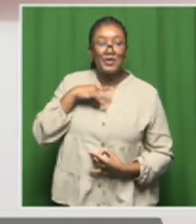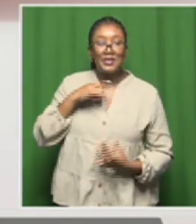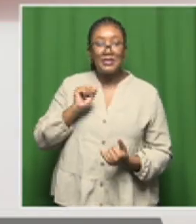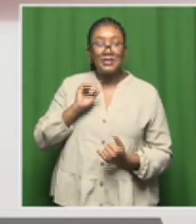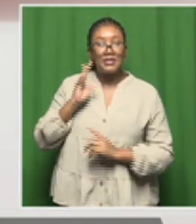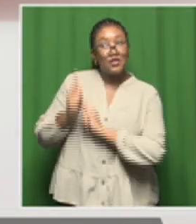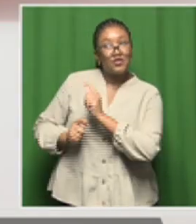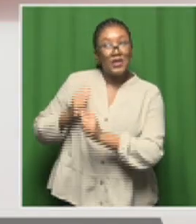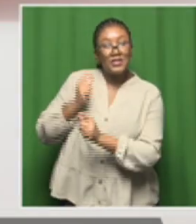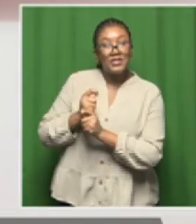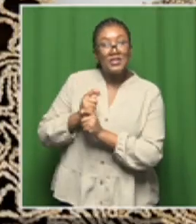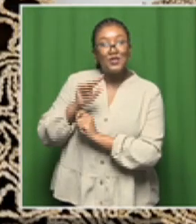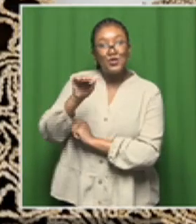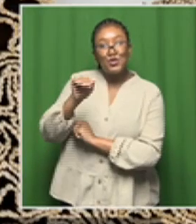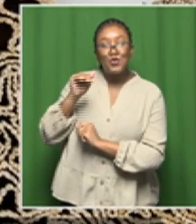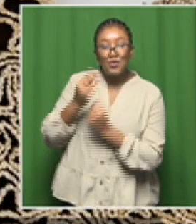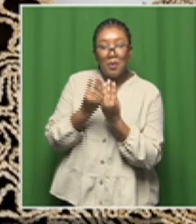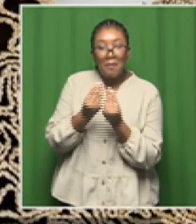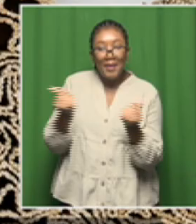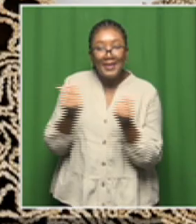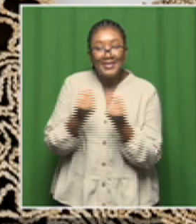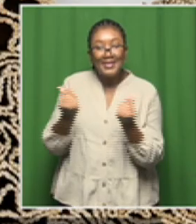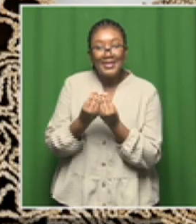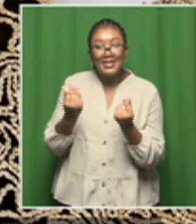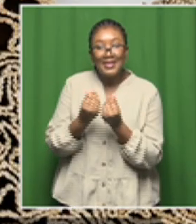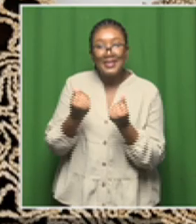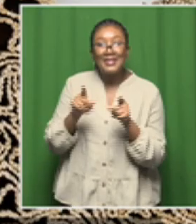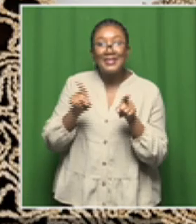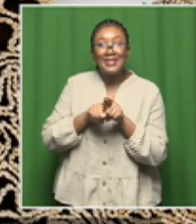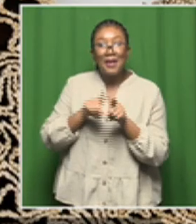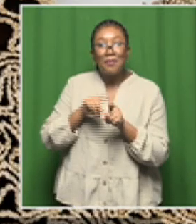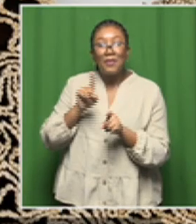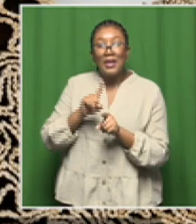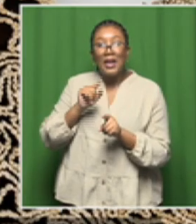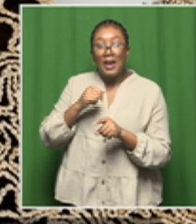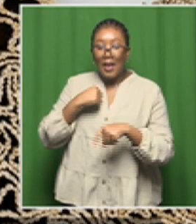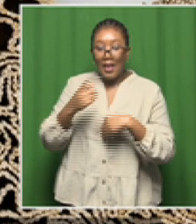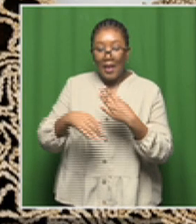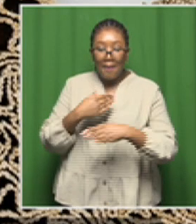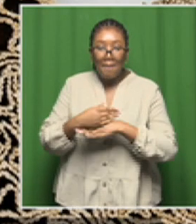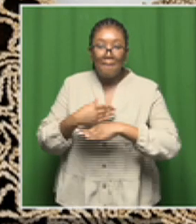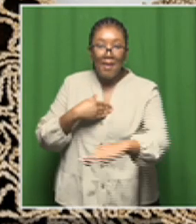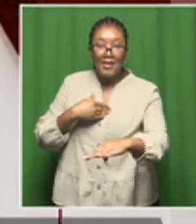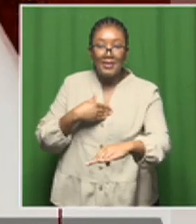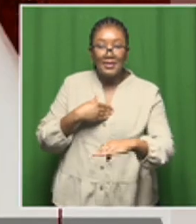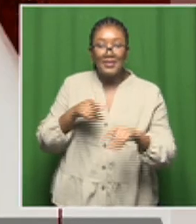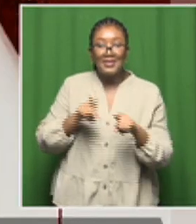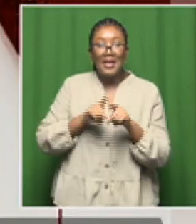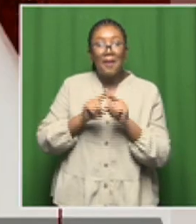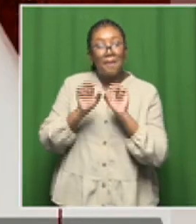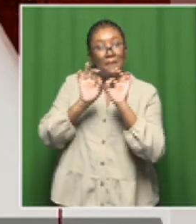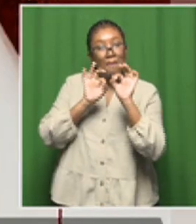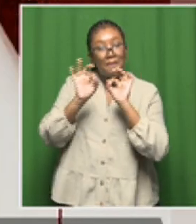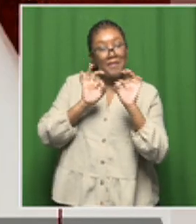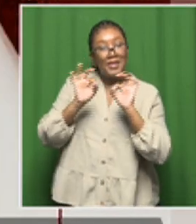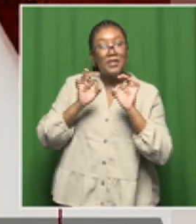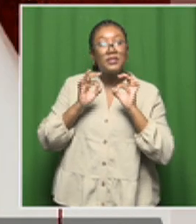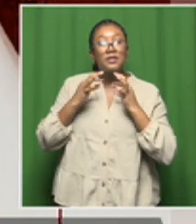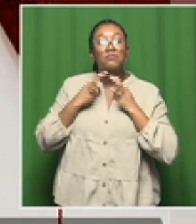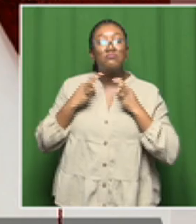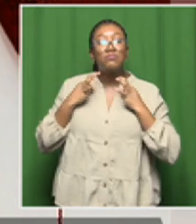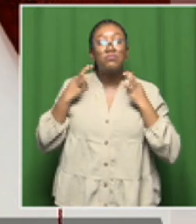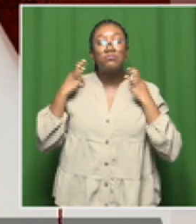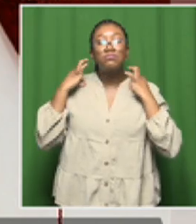traditional Zulu materials, specifically icansi, reed mats, as well as beads. Simphiwe Buthelezi's work reflects the